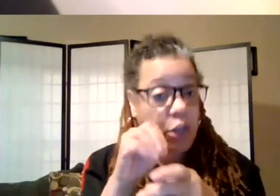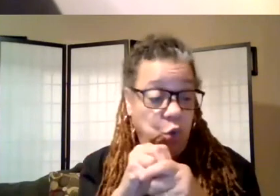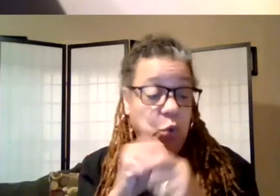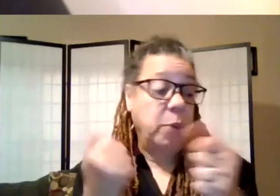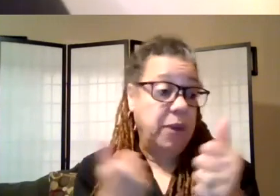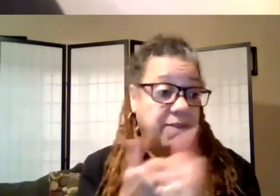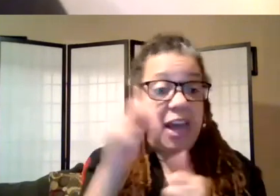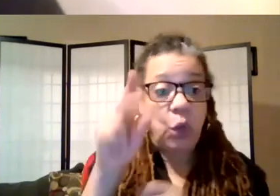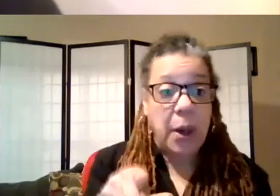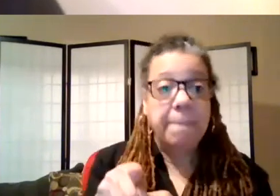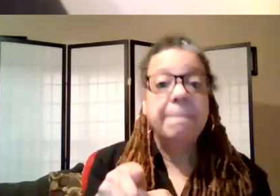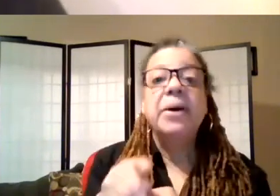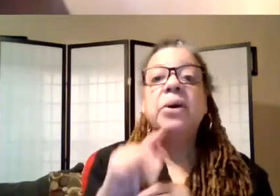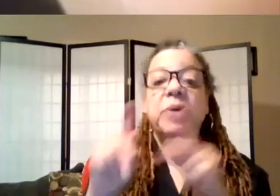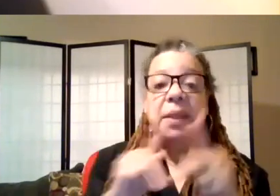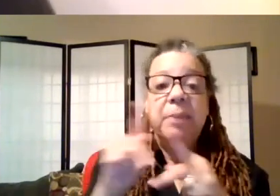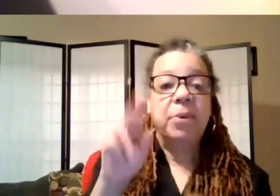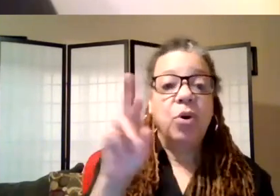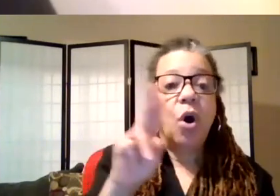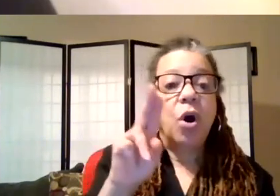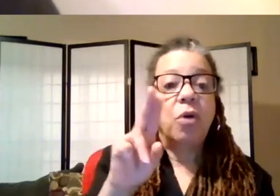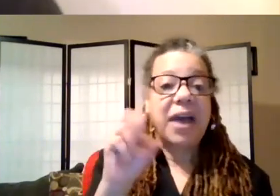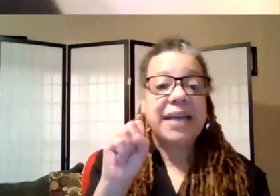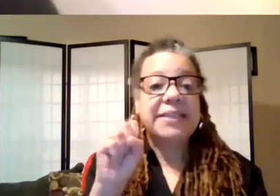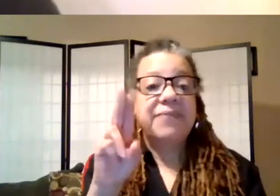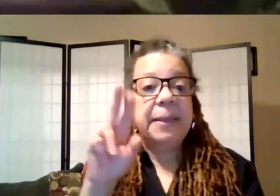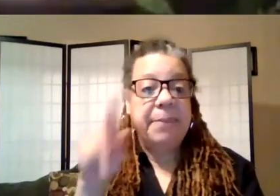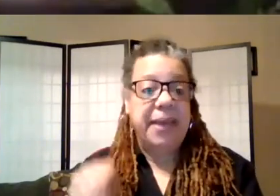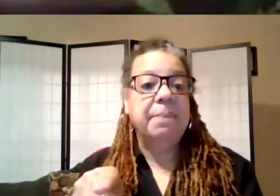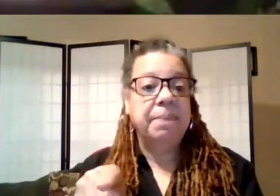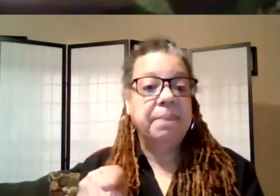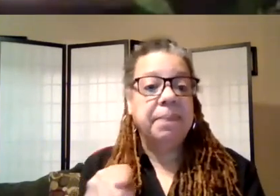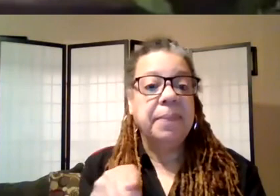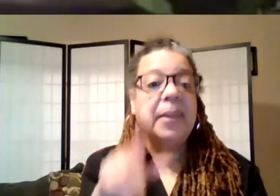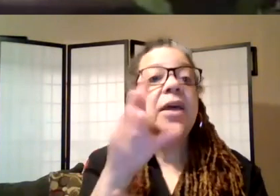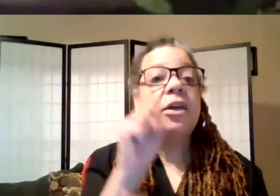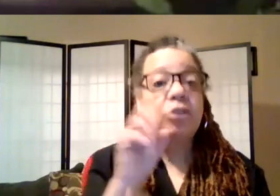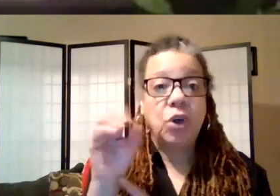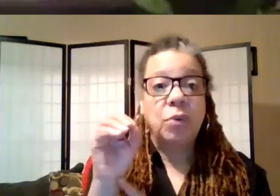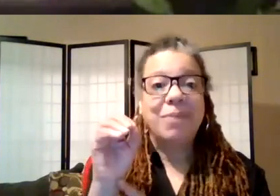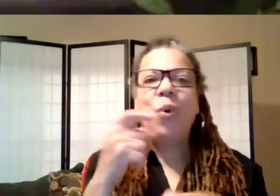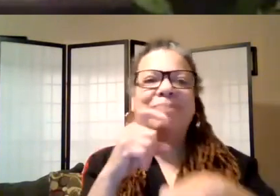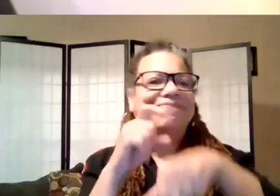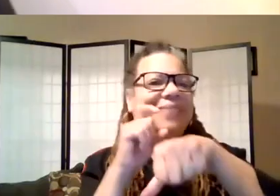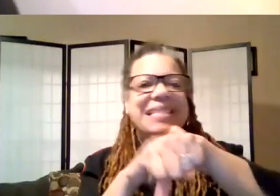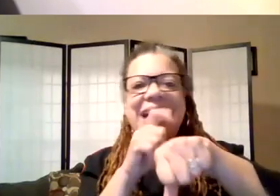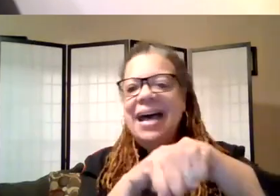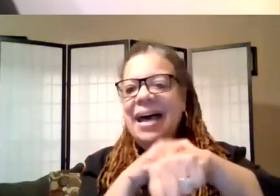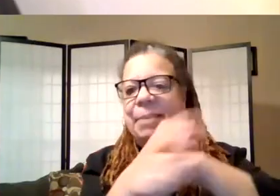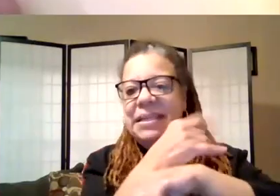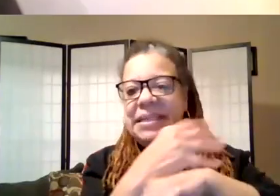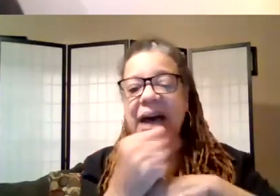everyone who RSVP'd after this event. Yes. So I know that we're at time,